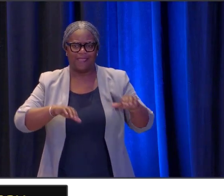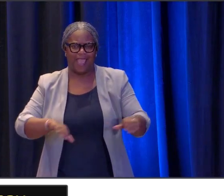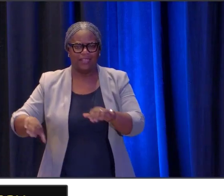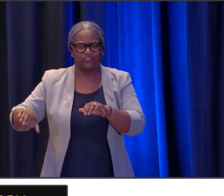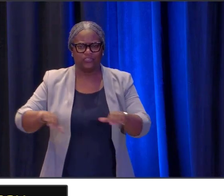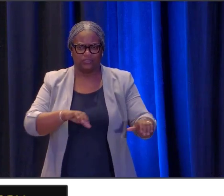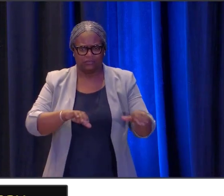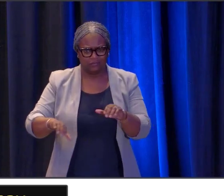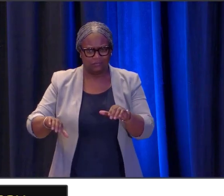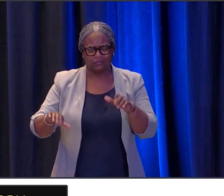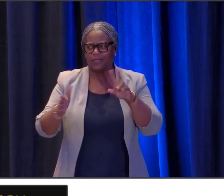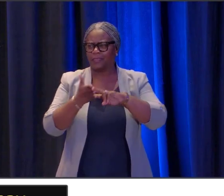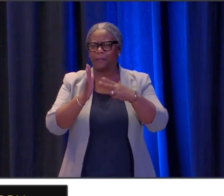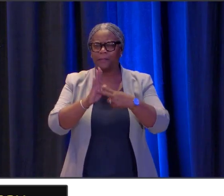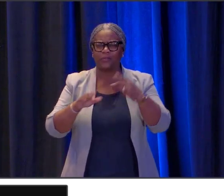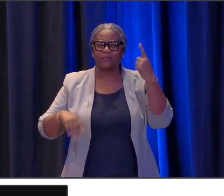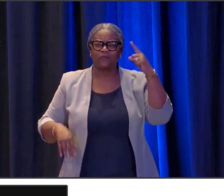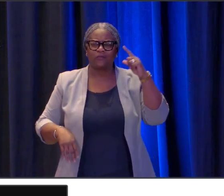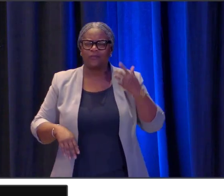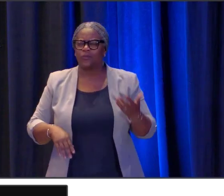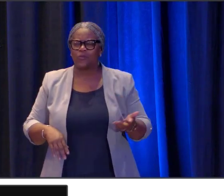what is the purpose of a call to action?